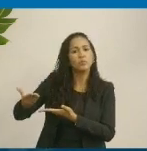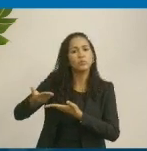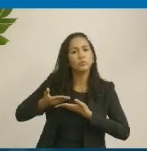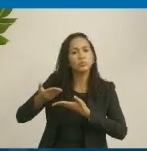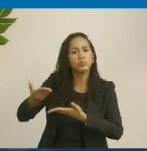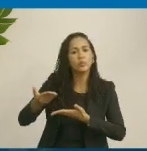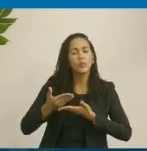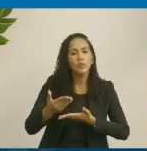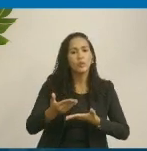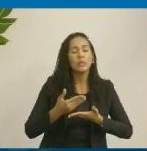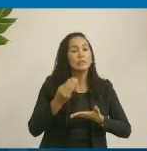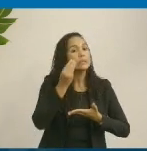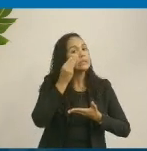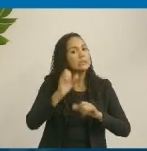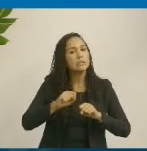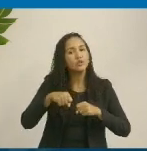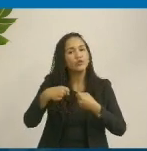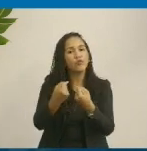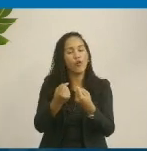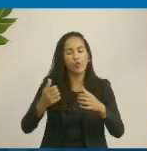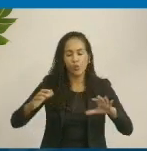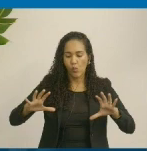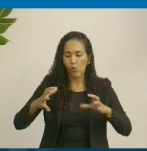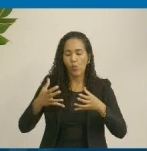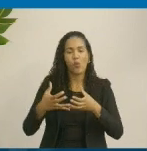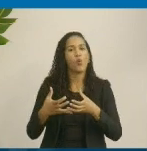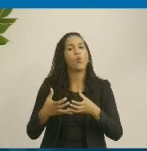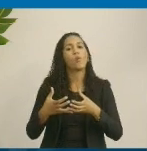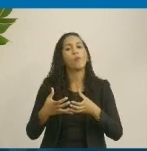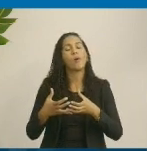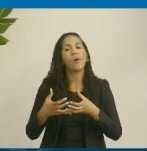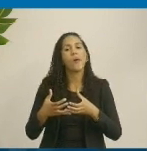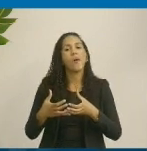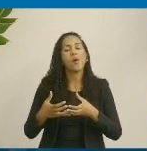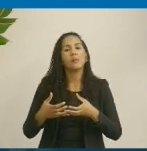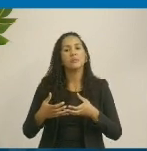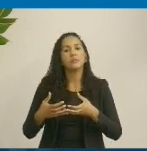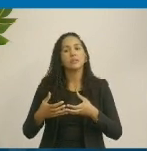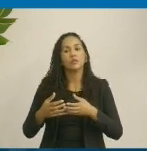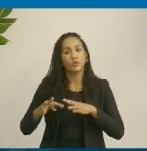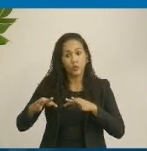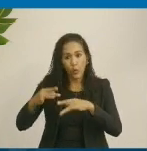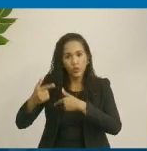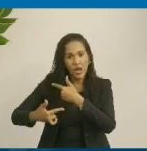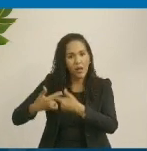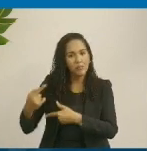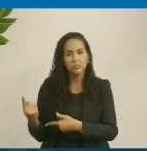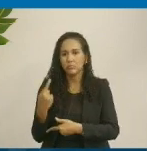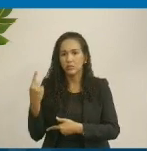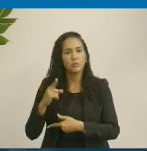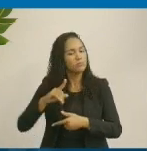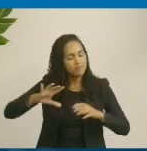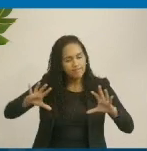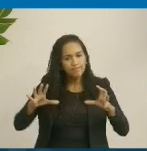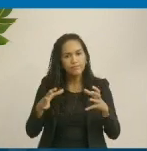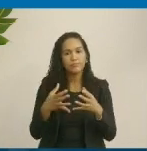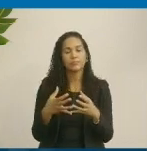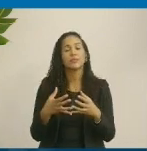effort without having necessarily to do all of the work. And so here we